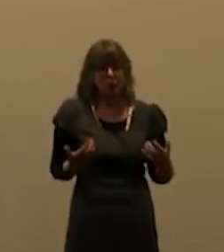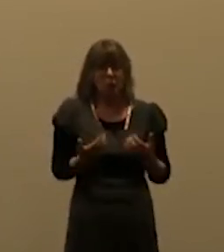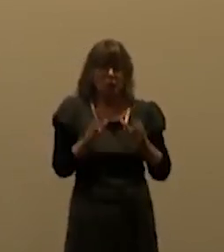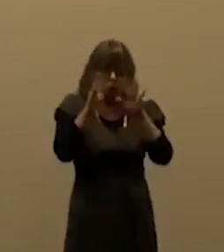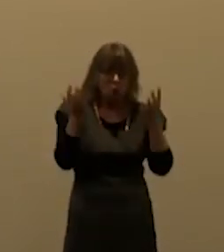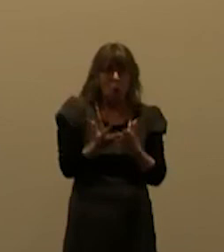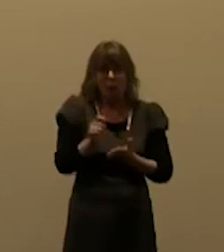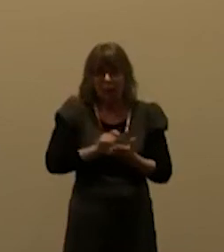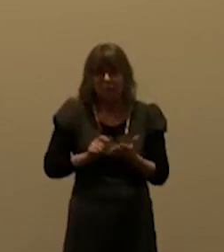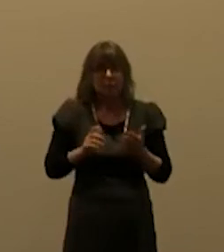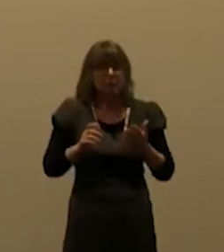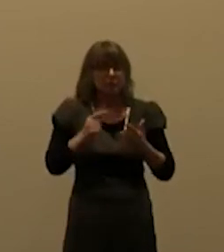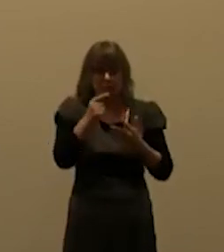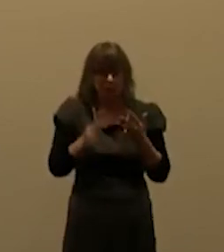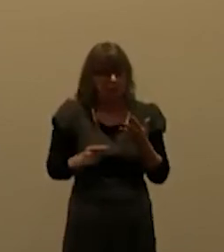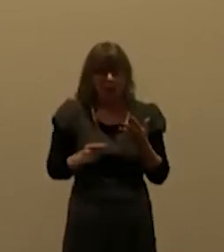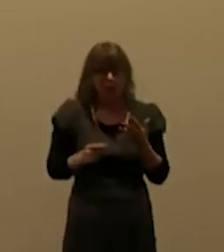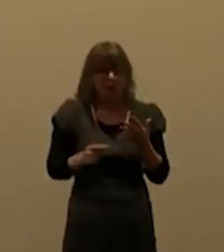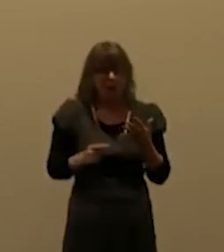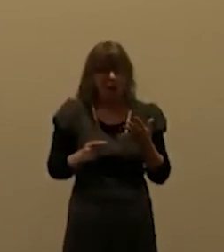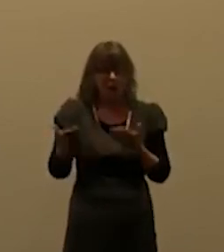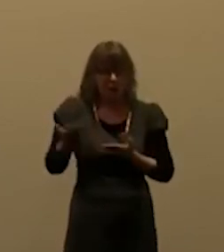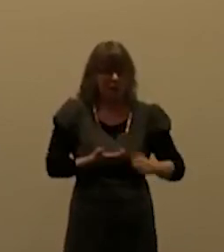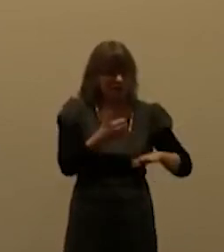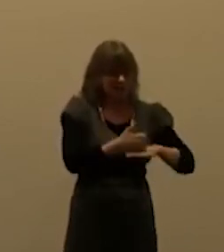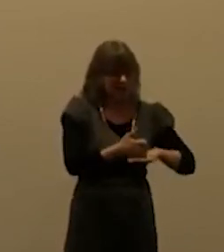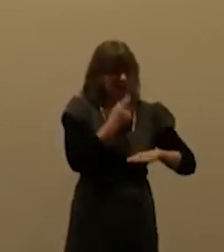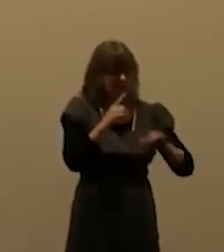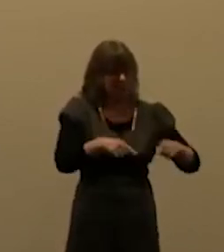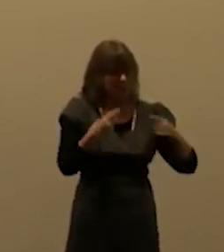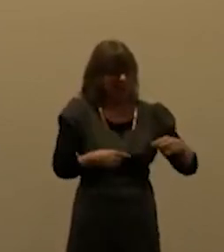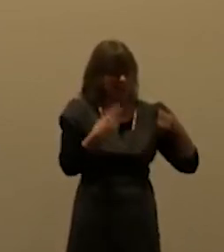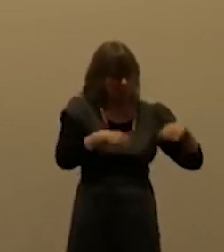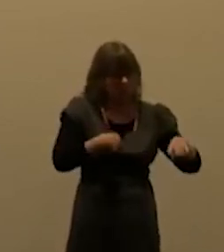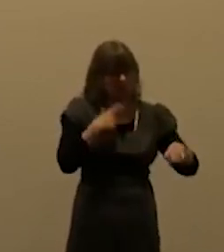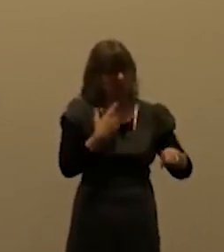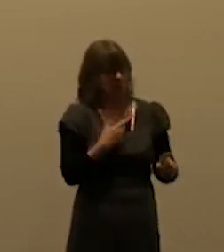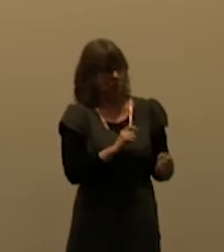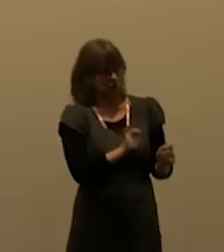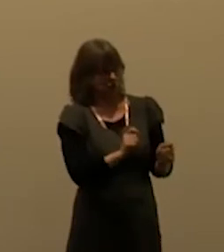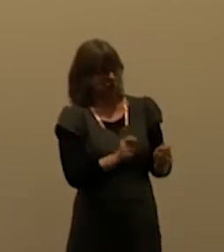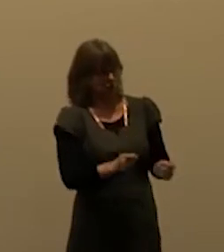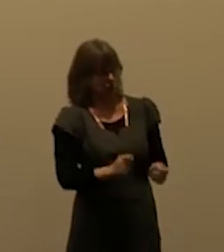admin, we will use these. Yeah. Here the settings, maybe on the board review, okay, this is when we change this, change that, change